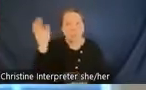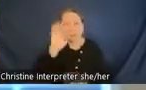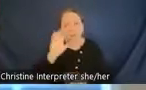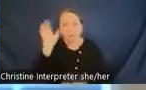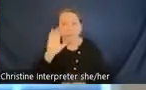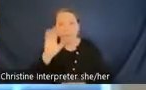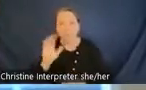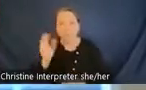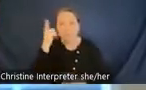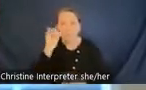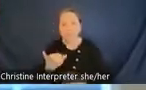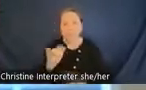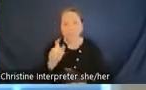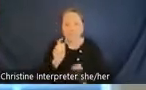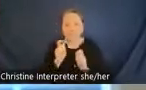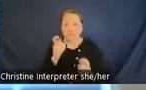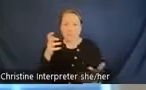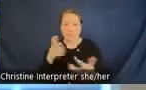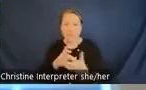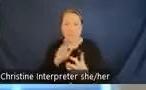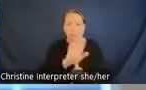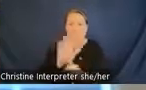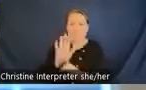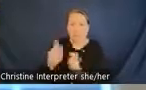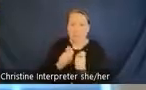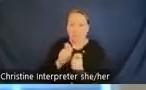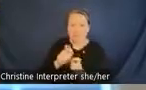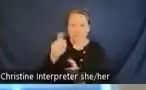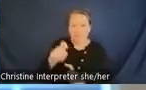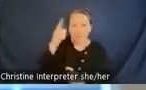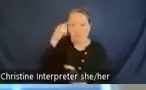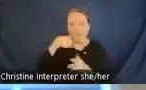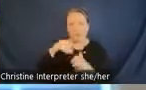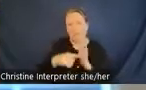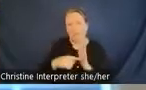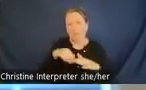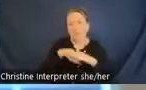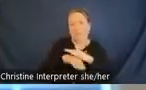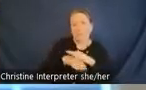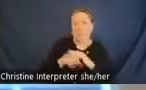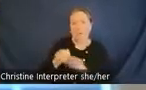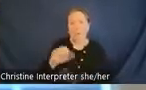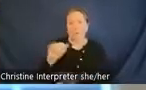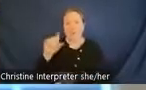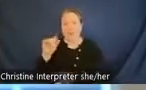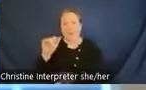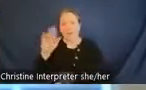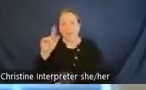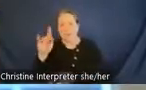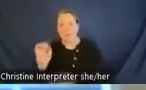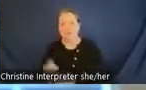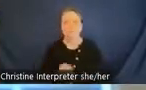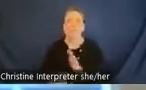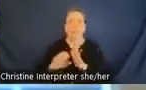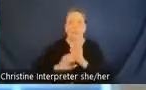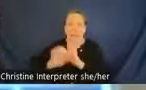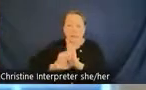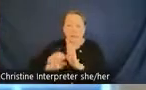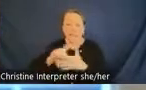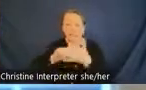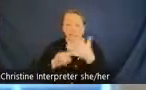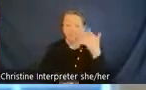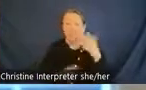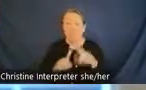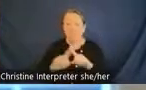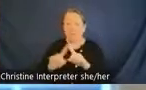it can be tailored to specific needs like accessible units or adaptable units, elevators within the buildings, and many other options